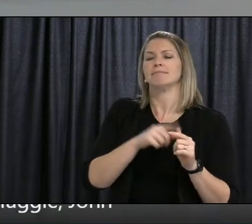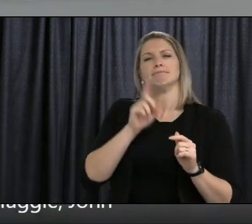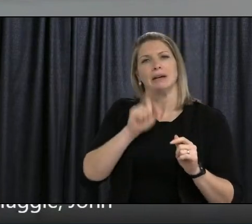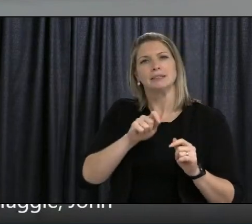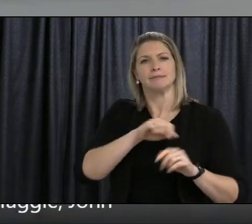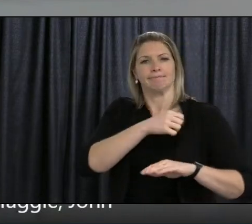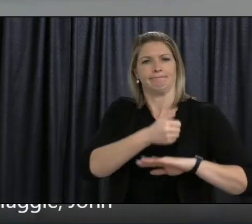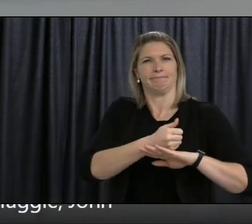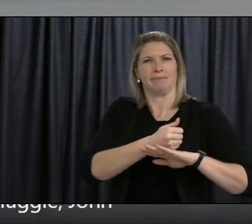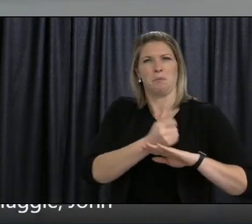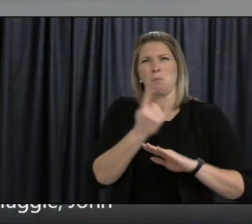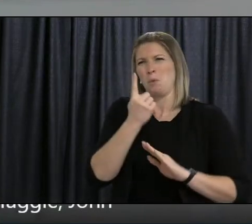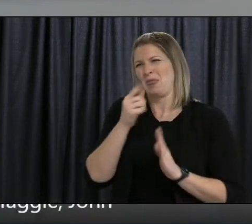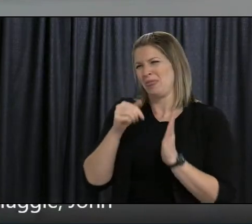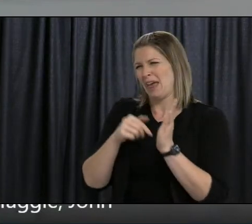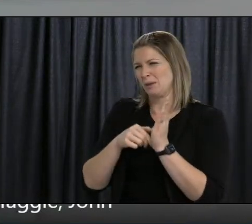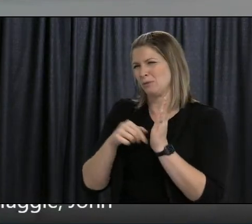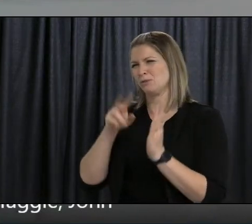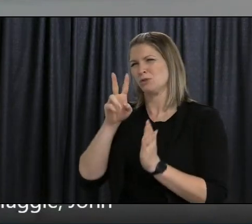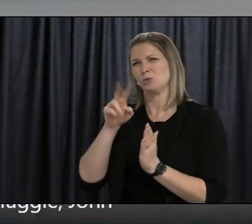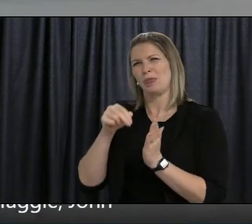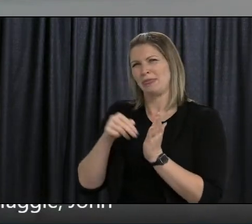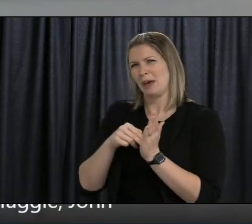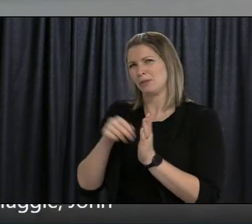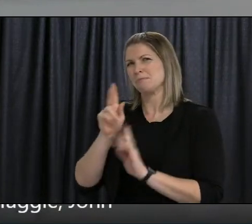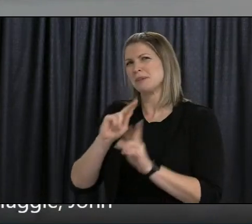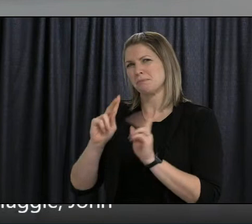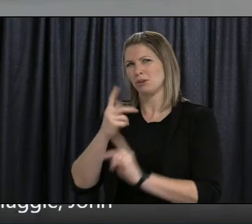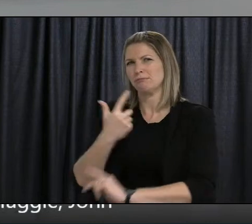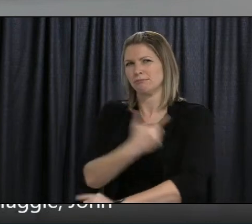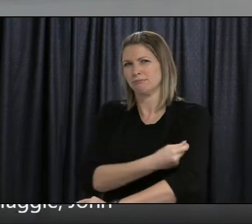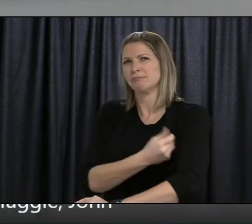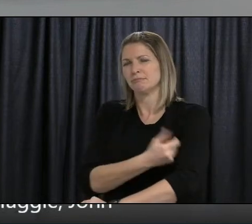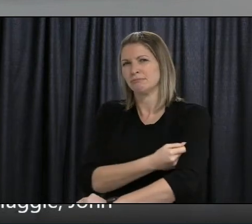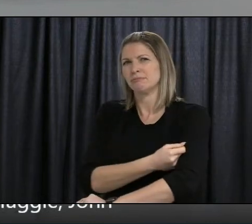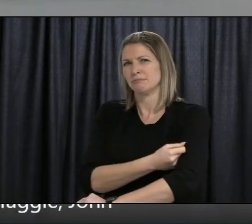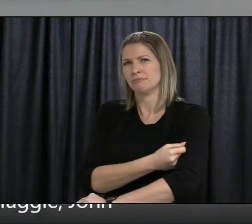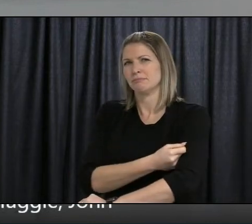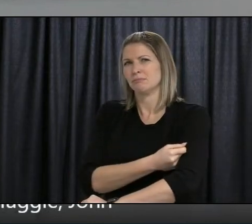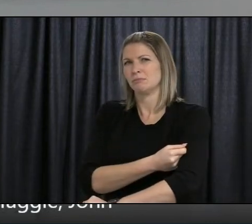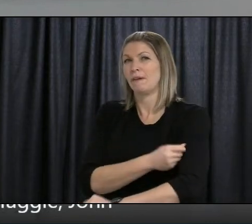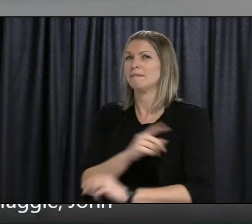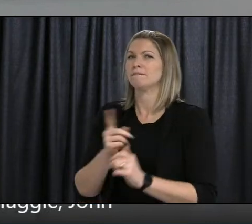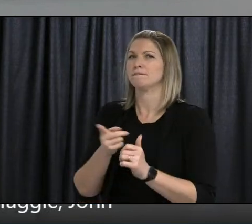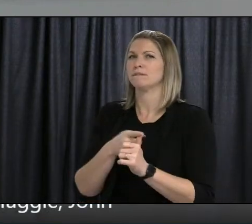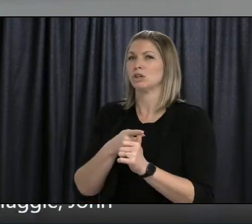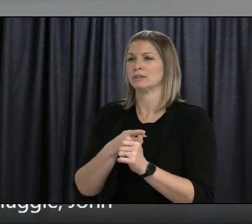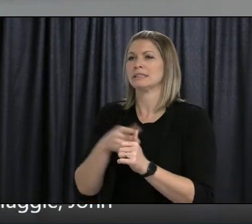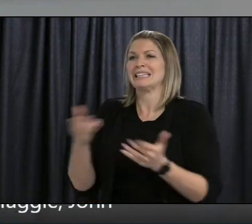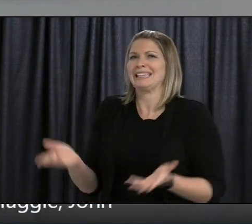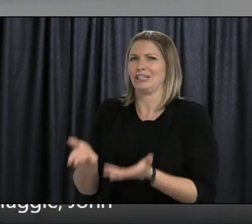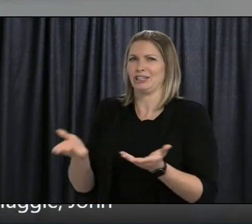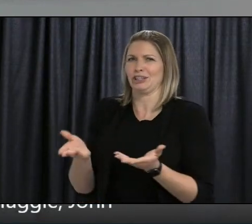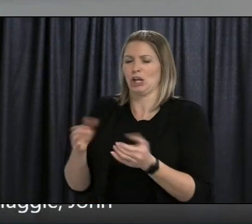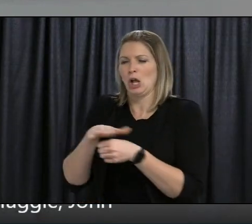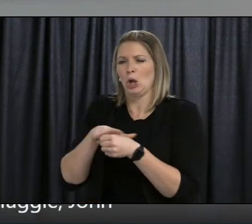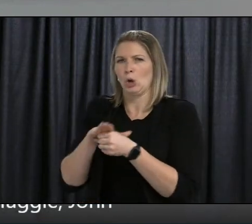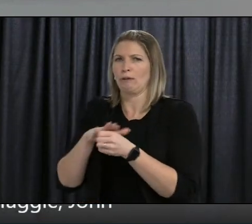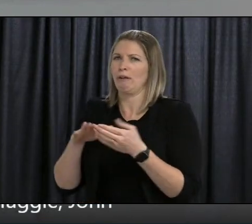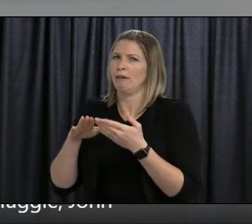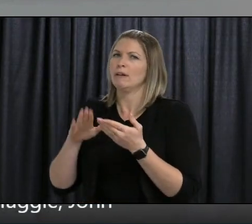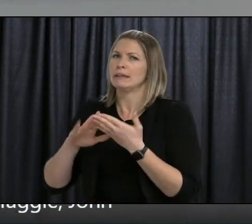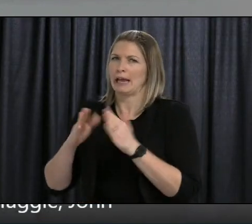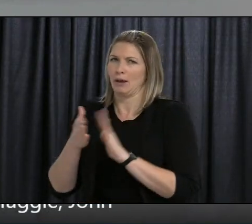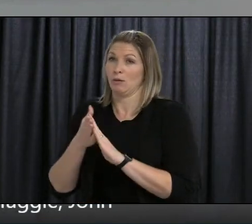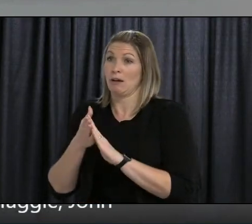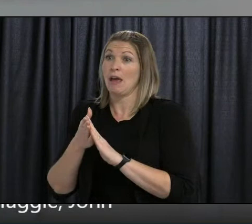of thousand individuals, that will have to be done in relation to the depot in St. John's. Hopefully